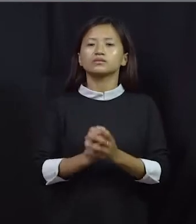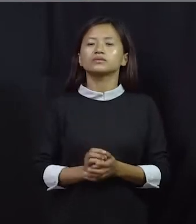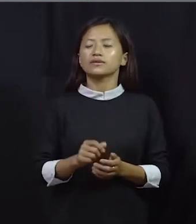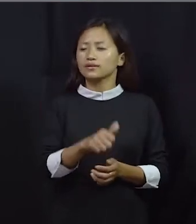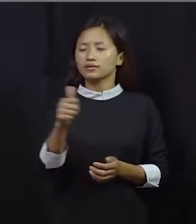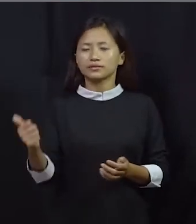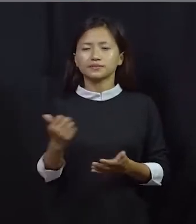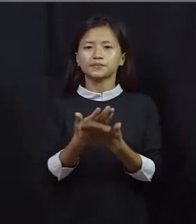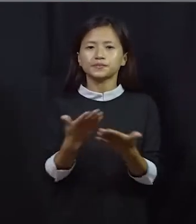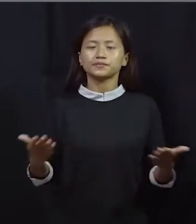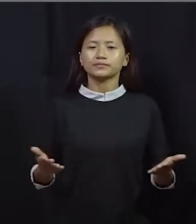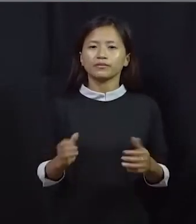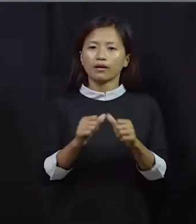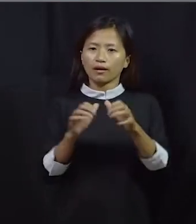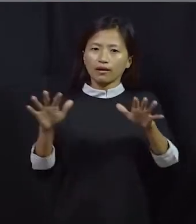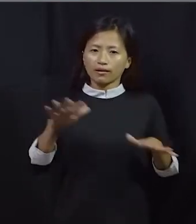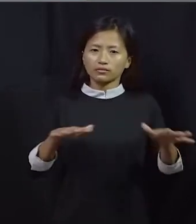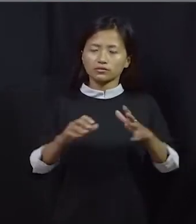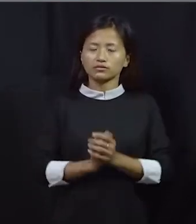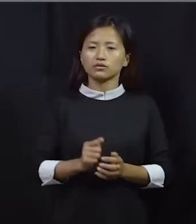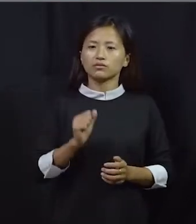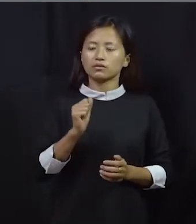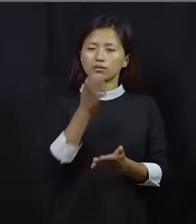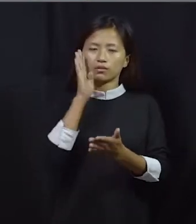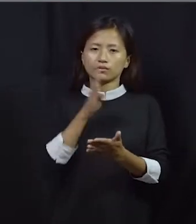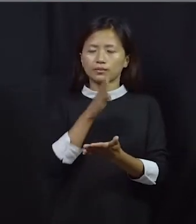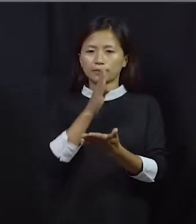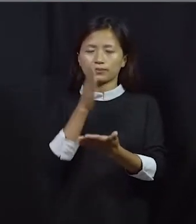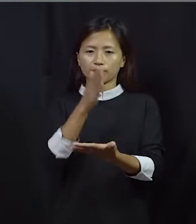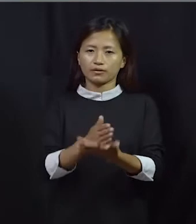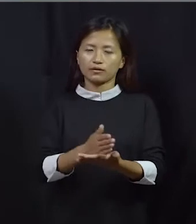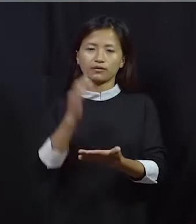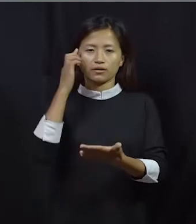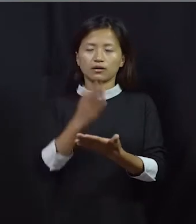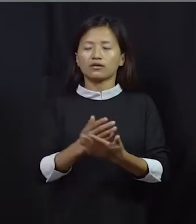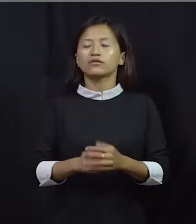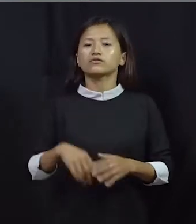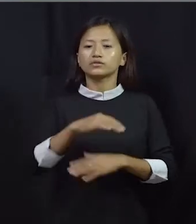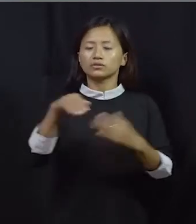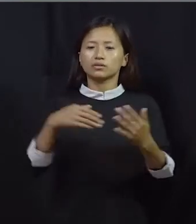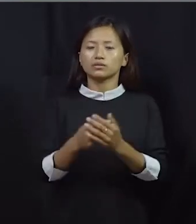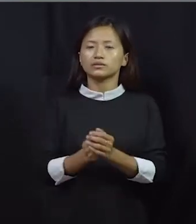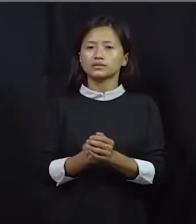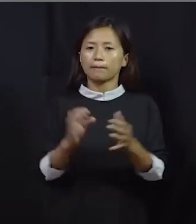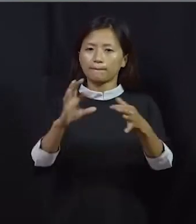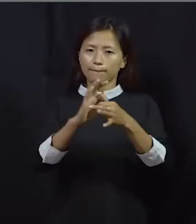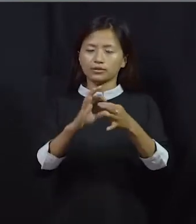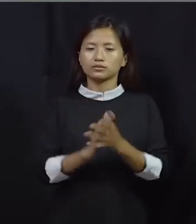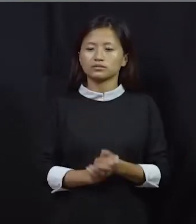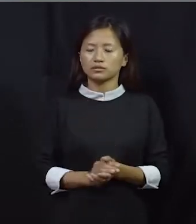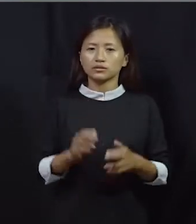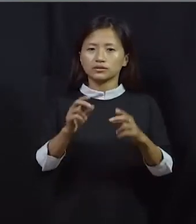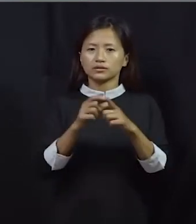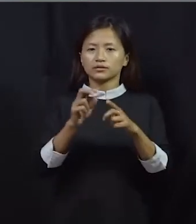them acting for all or on behalf of all the partners. So out of this